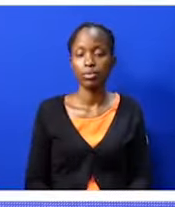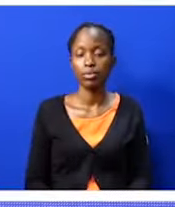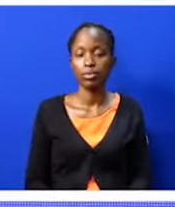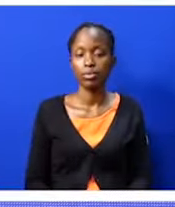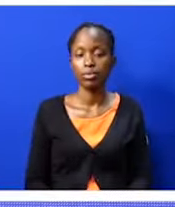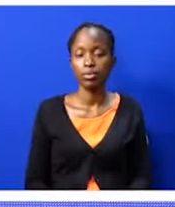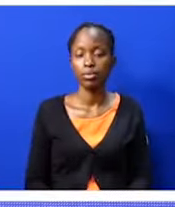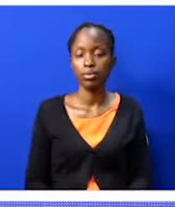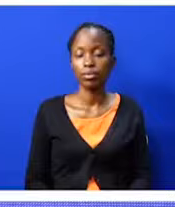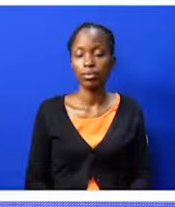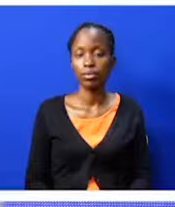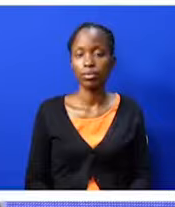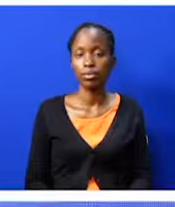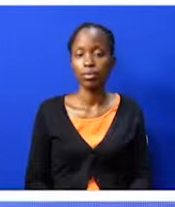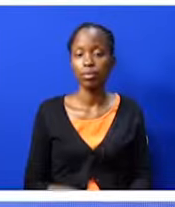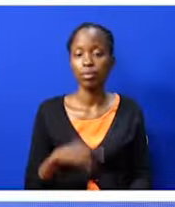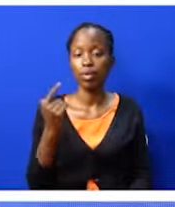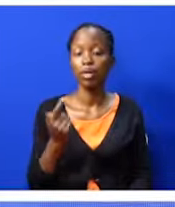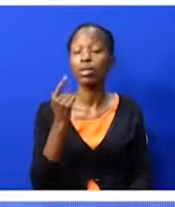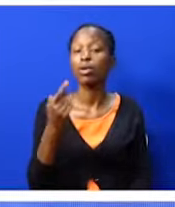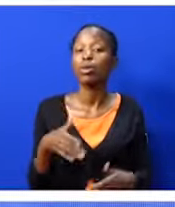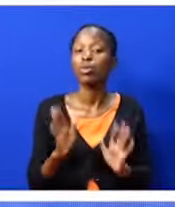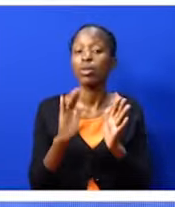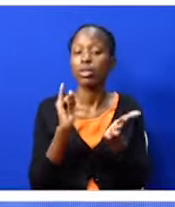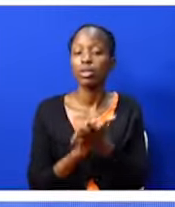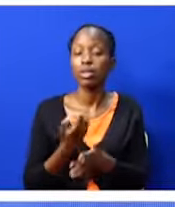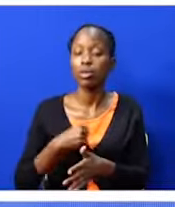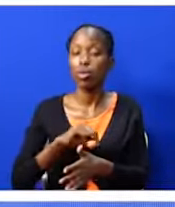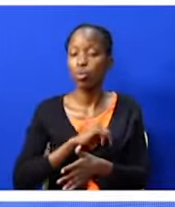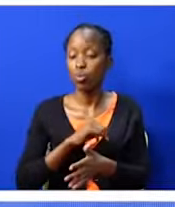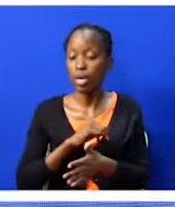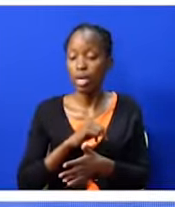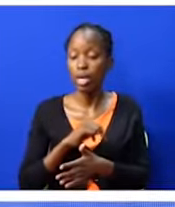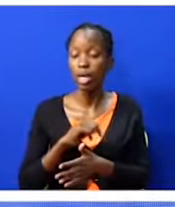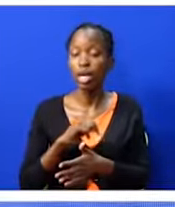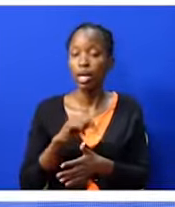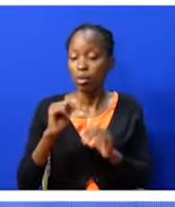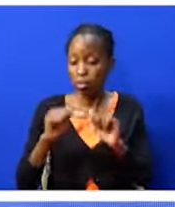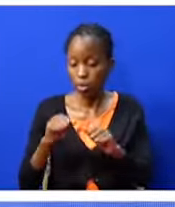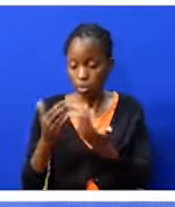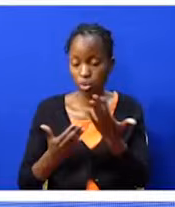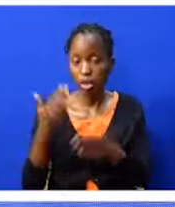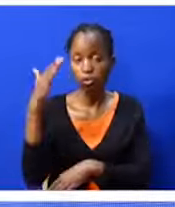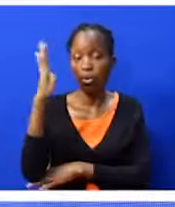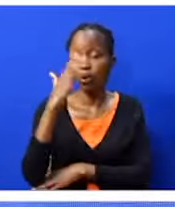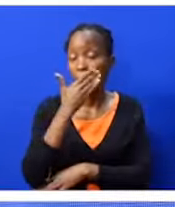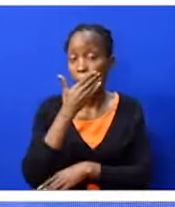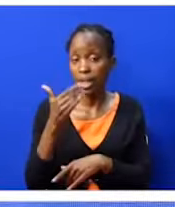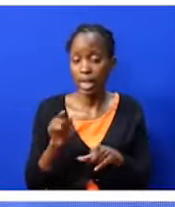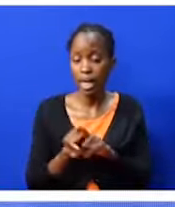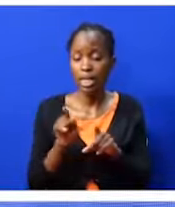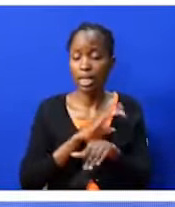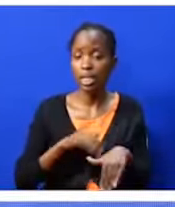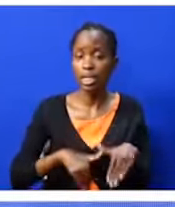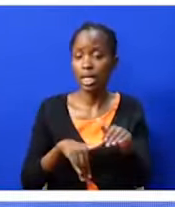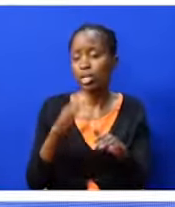Amen? Yeah, so the only way that we can serve God better as Christians, we